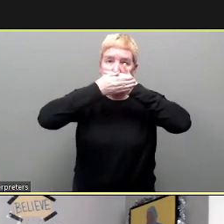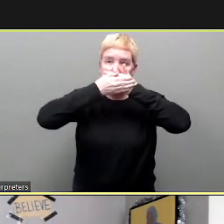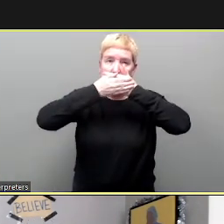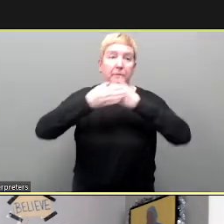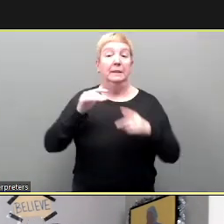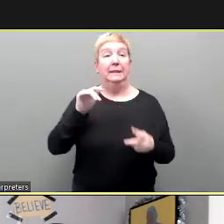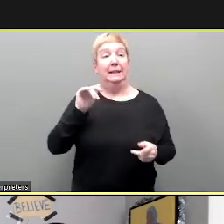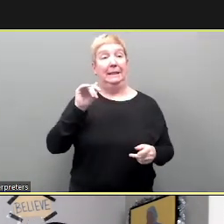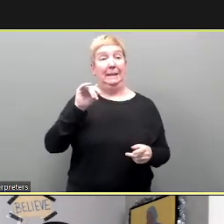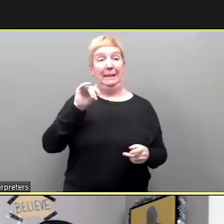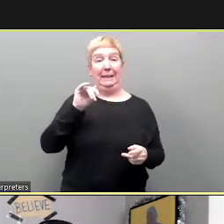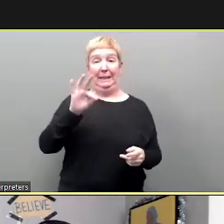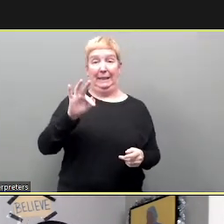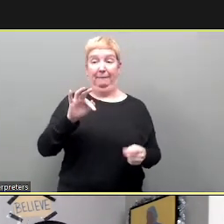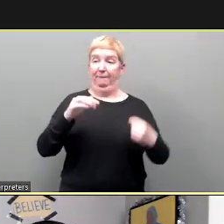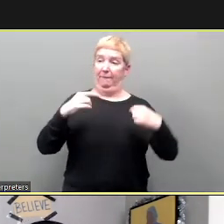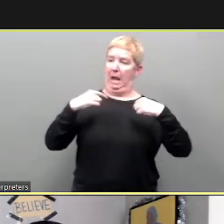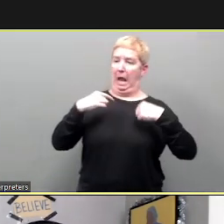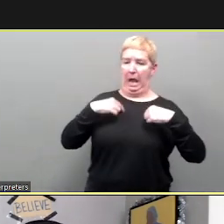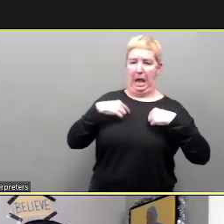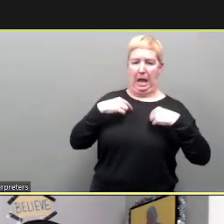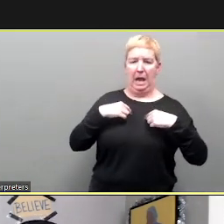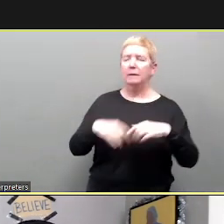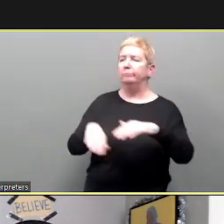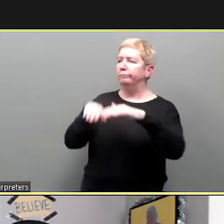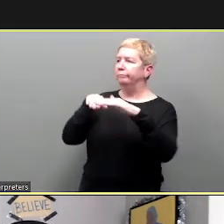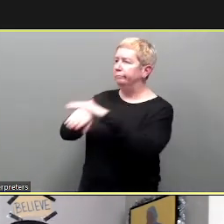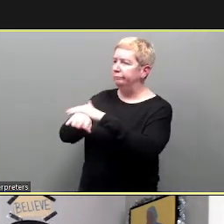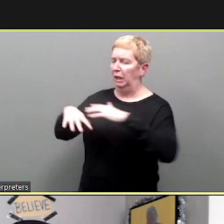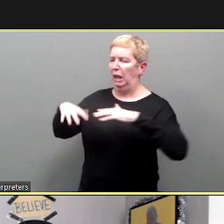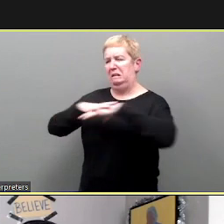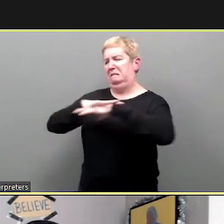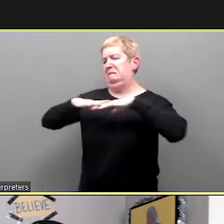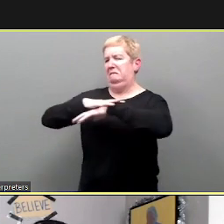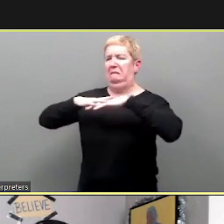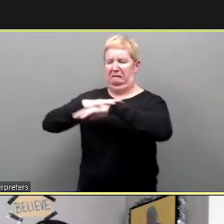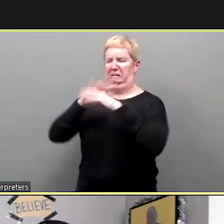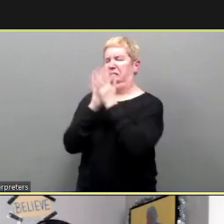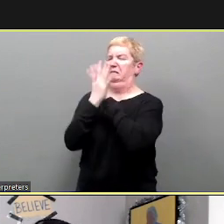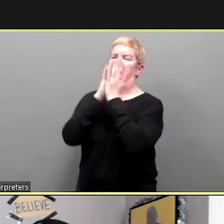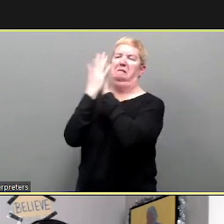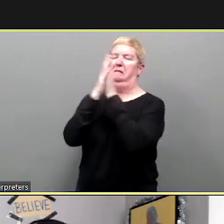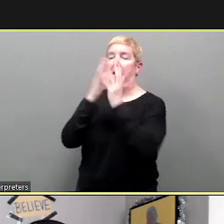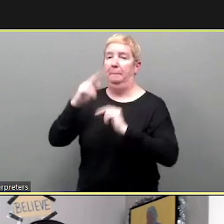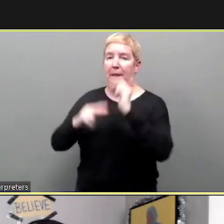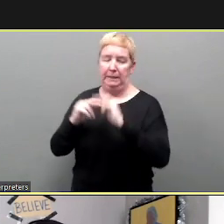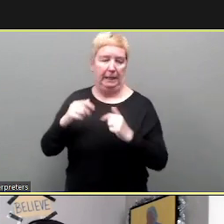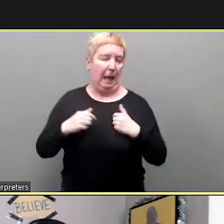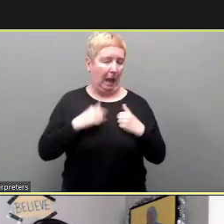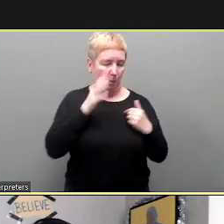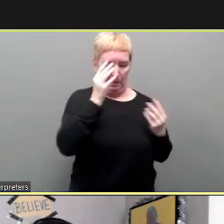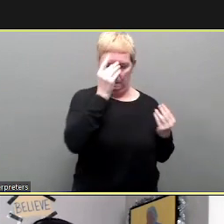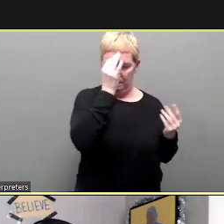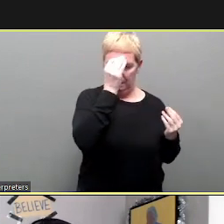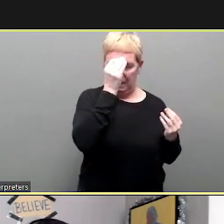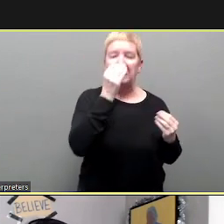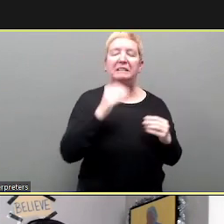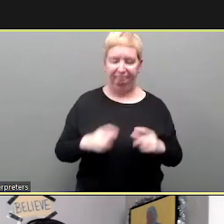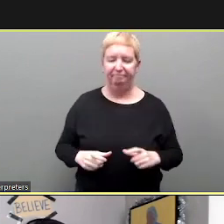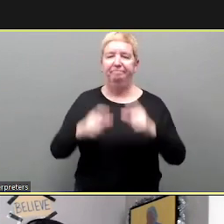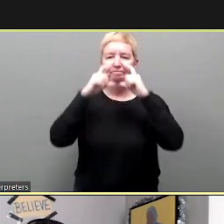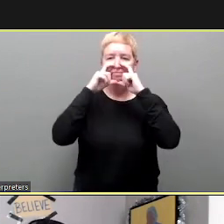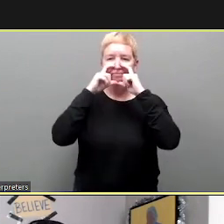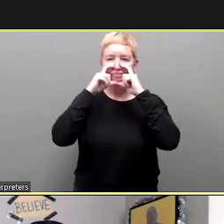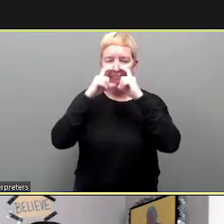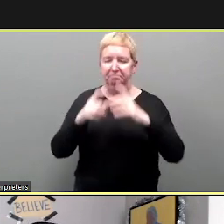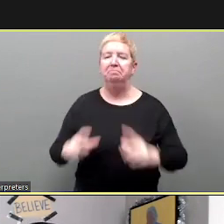going to go to a super crowded place and everyone's kind of crunched together, you really want to be more protected on